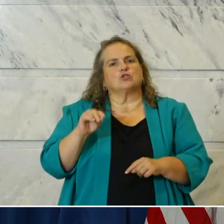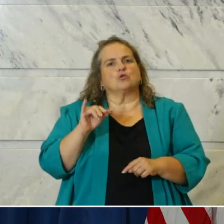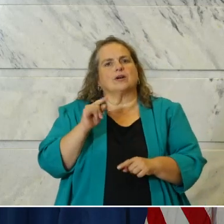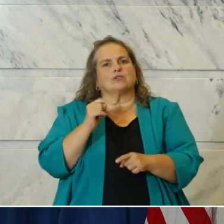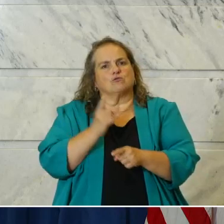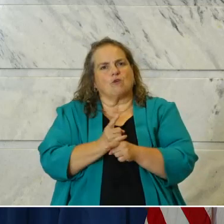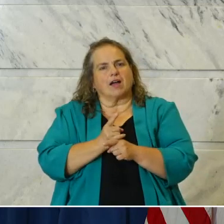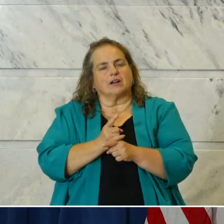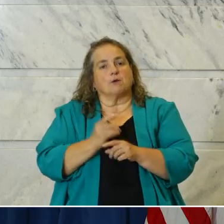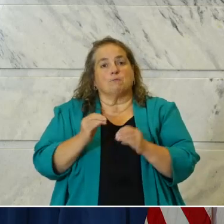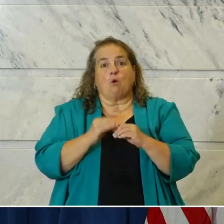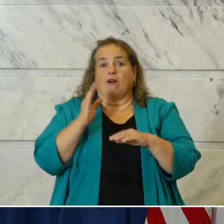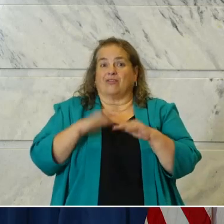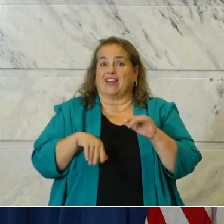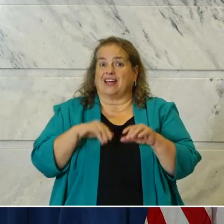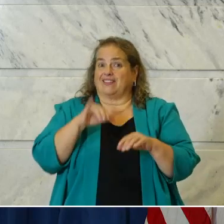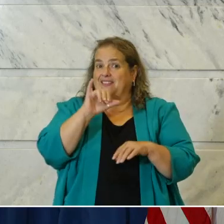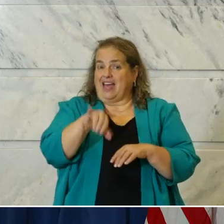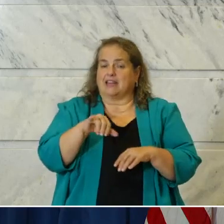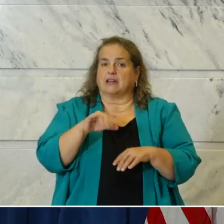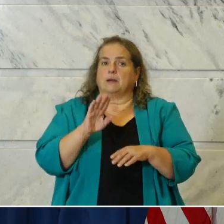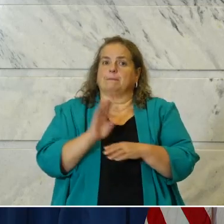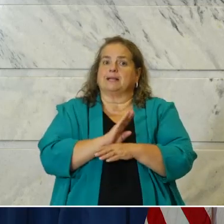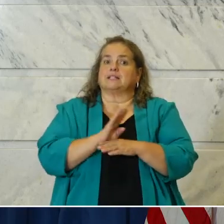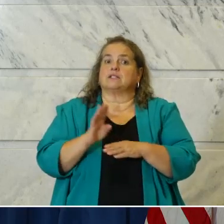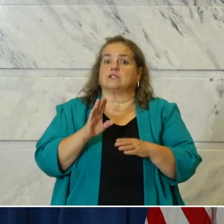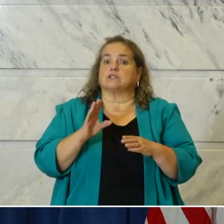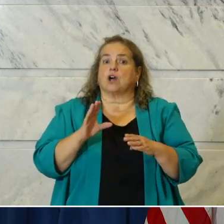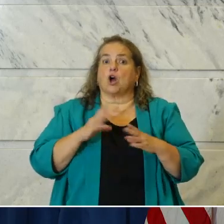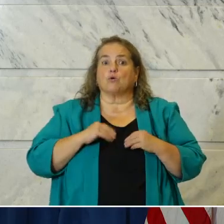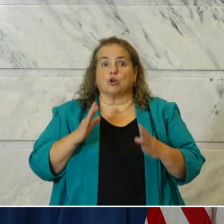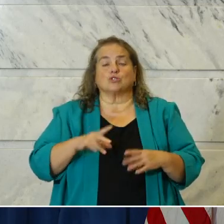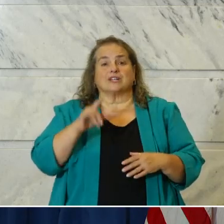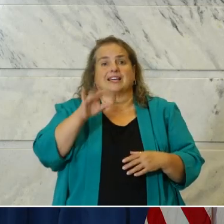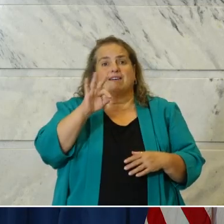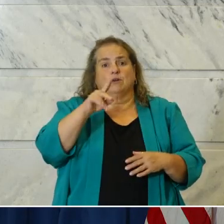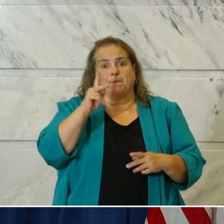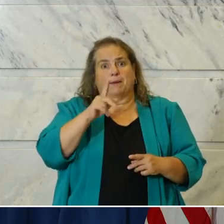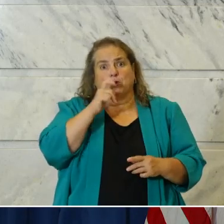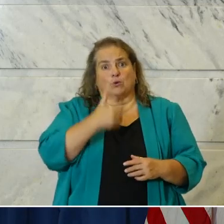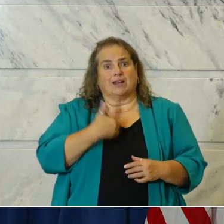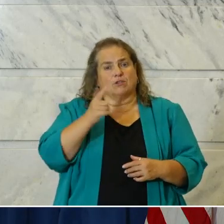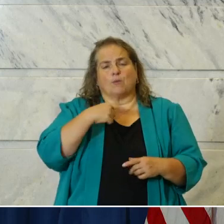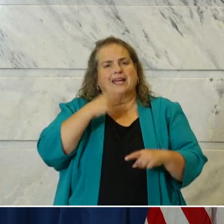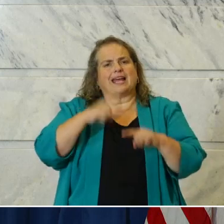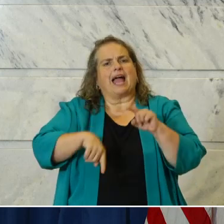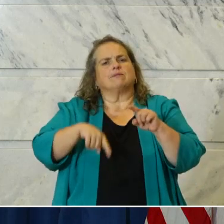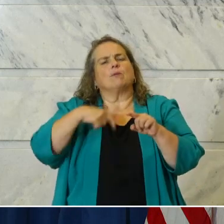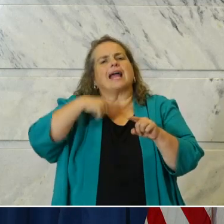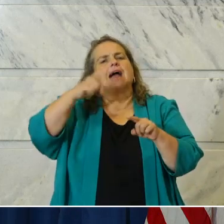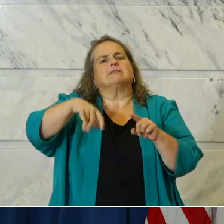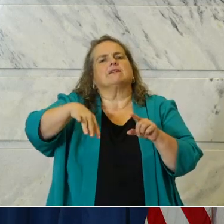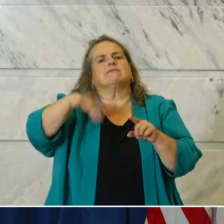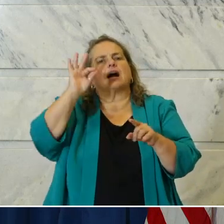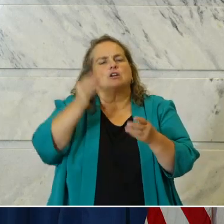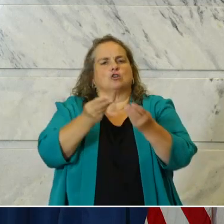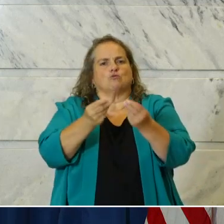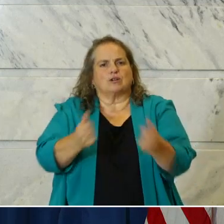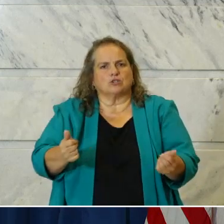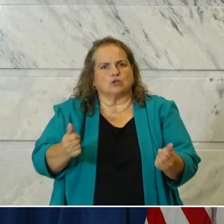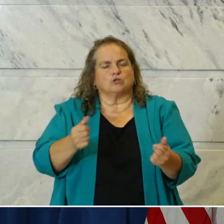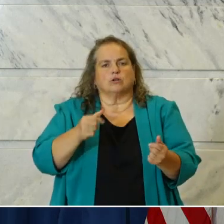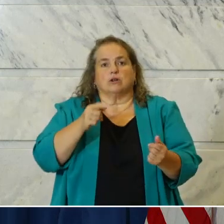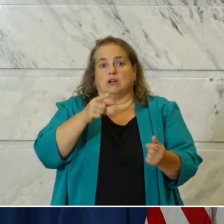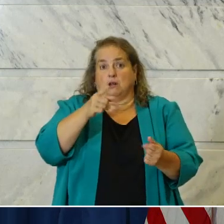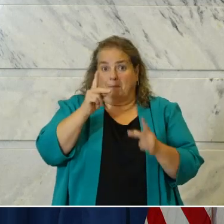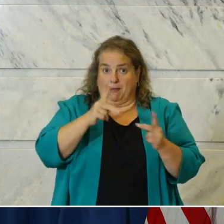don't get in there now and start creating good resolutions, will come out of COVID with so much debt that they won't have a